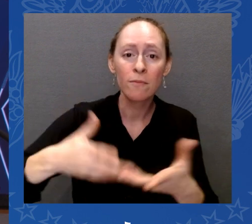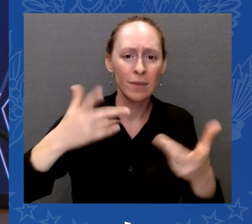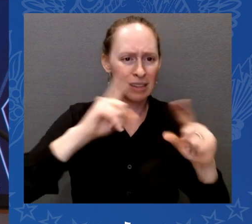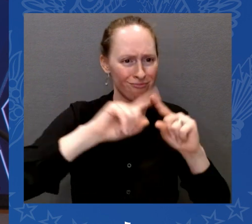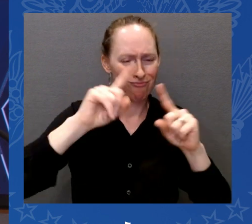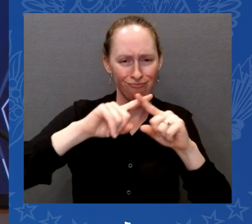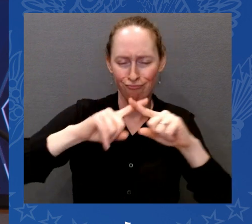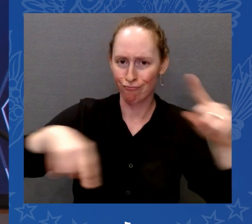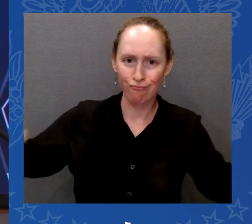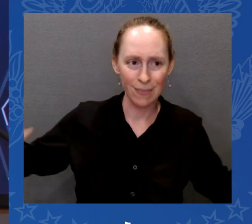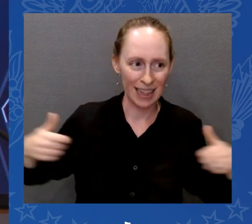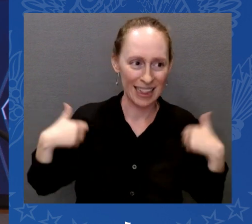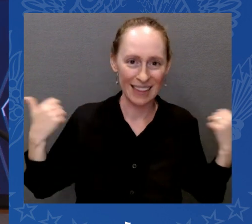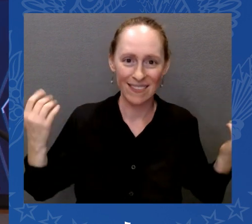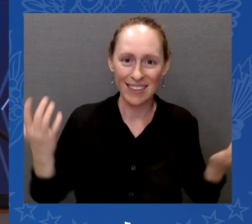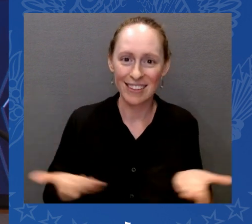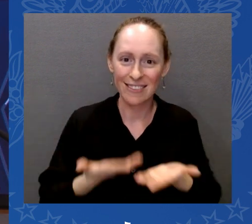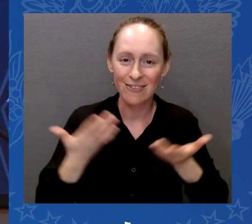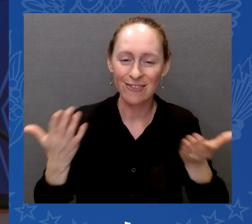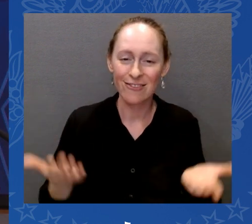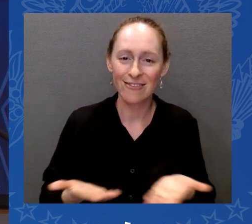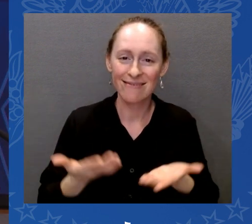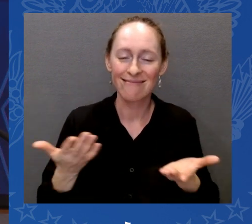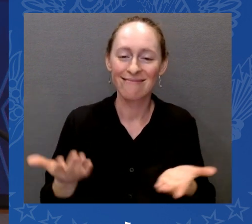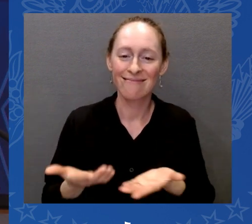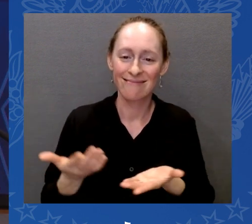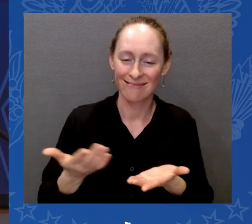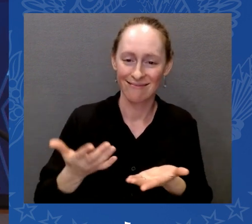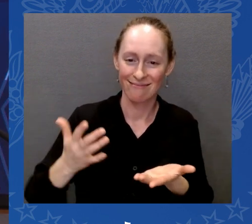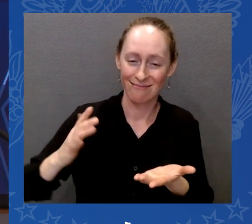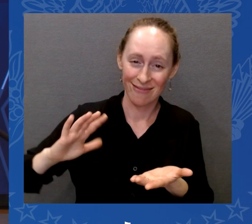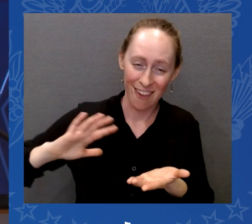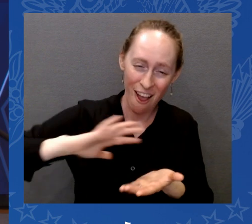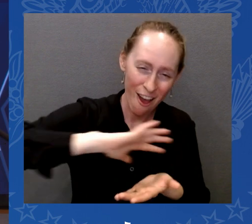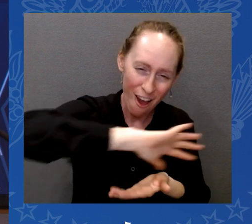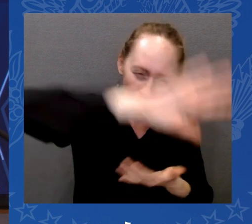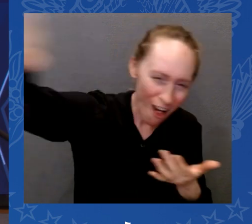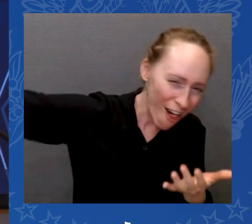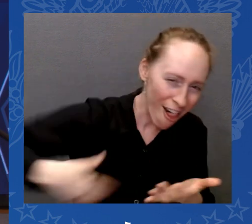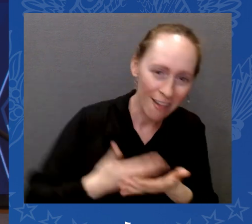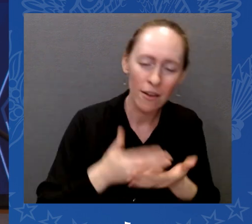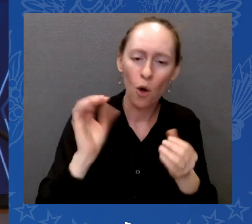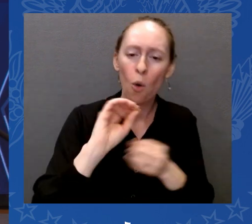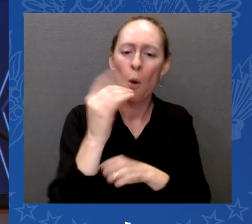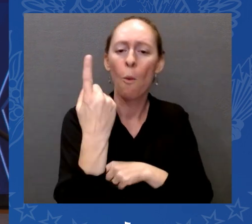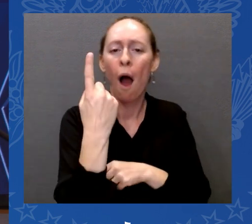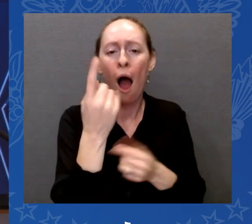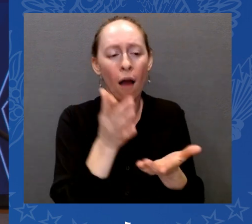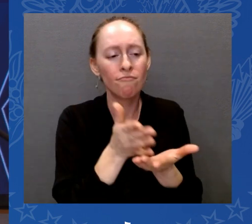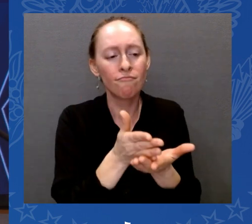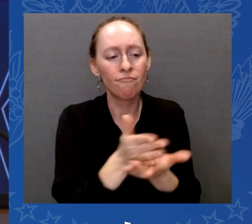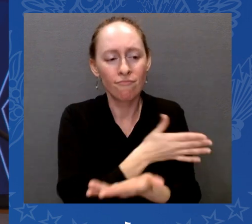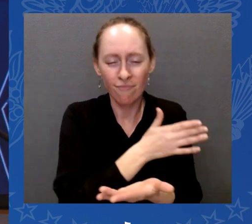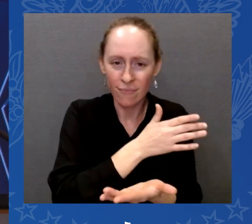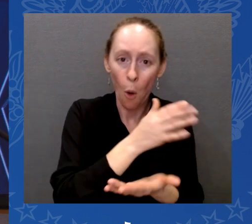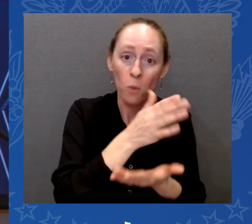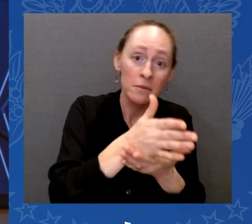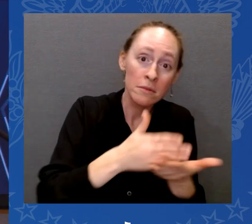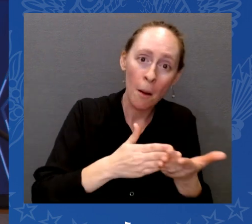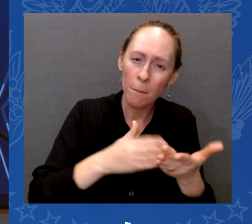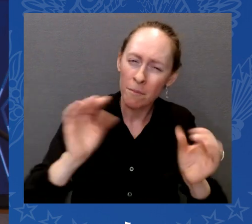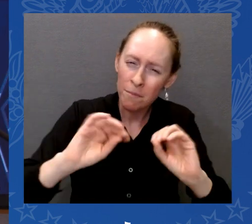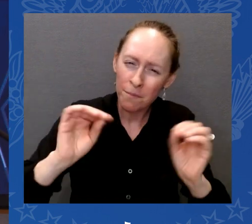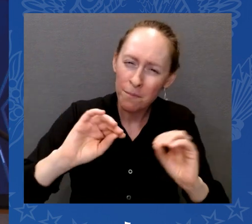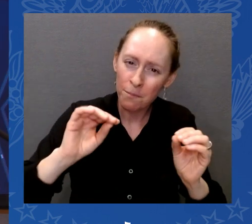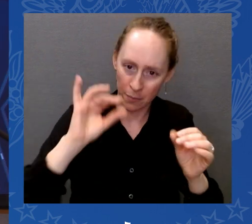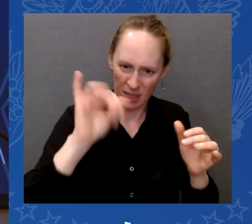York, not just some, but all, will benefit. That's how the bill was written. That's how the plan was written. It will